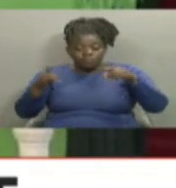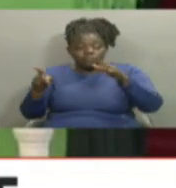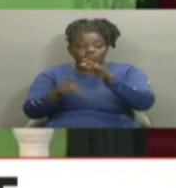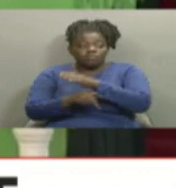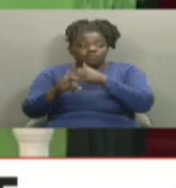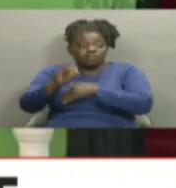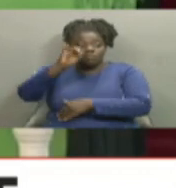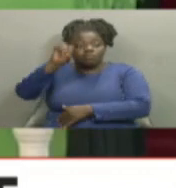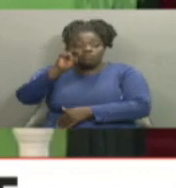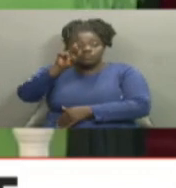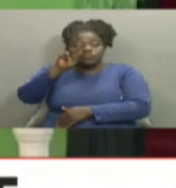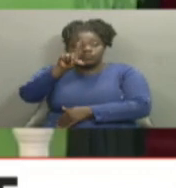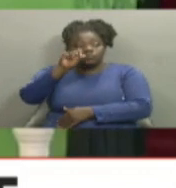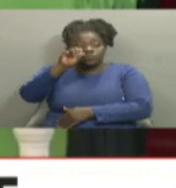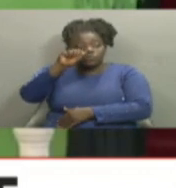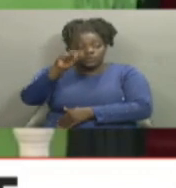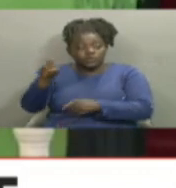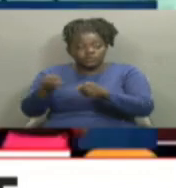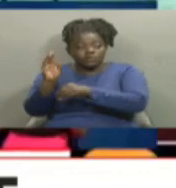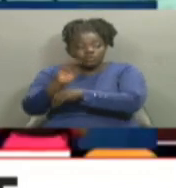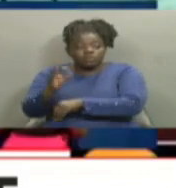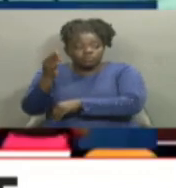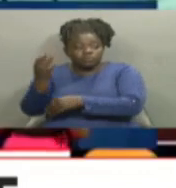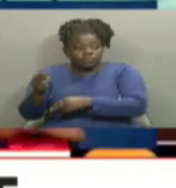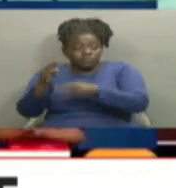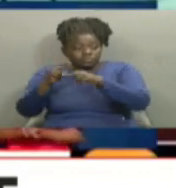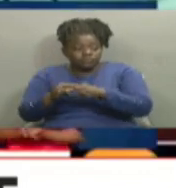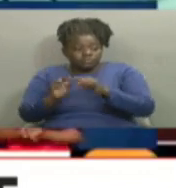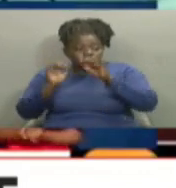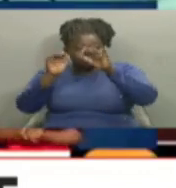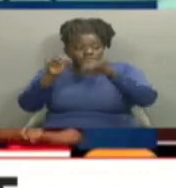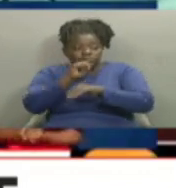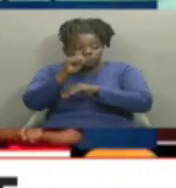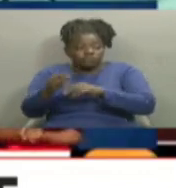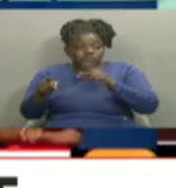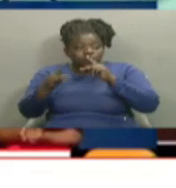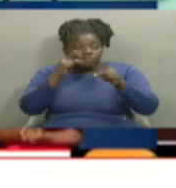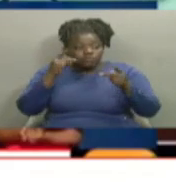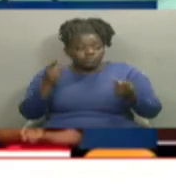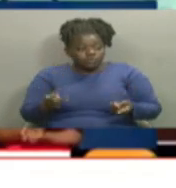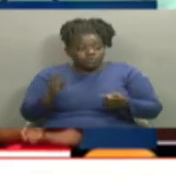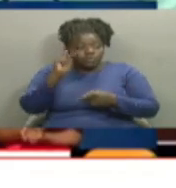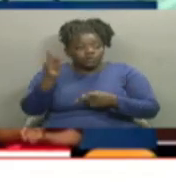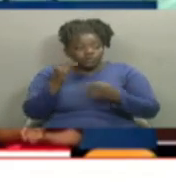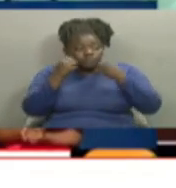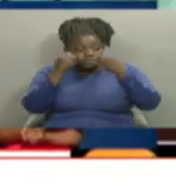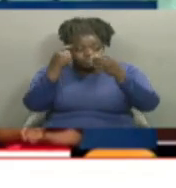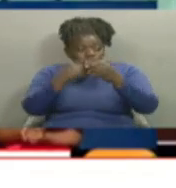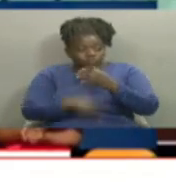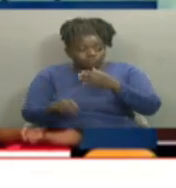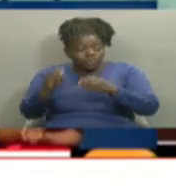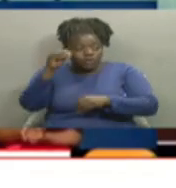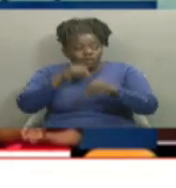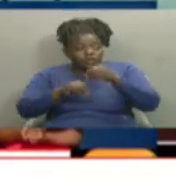we Juliana Cherera ne bakamisona basatu batuzza olukuŋŋaana lwa bannamawulire ku Sena Hotel e Kenya okutegeeza nti akalulu